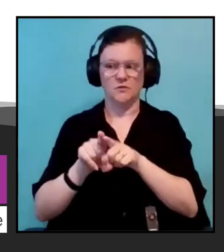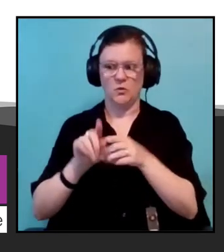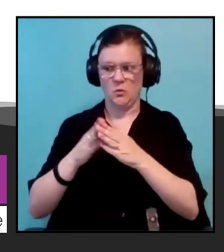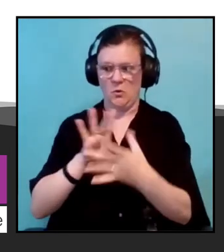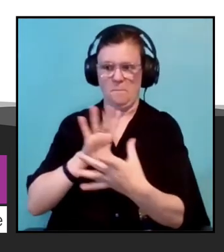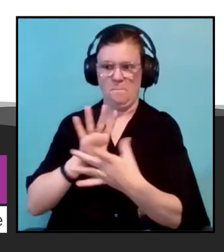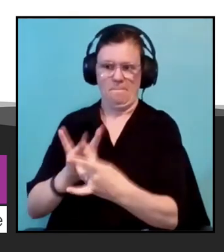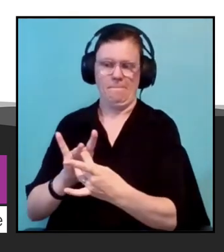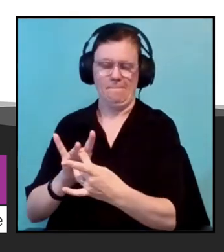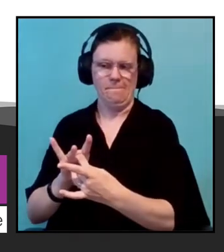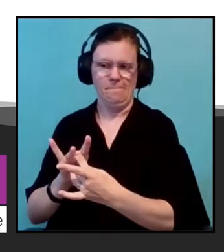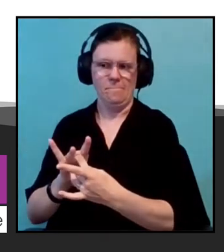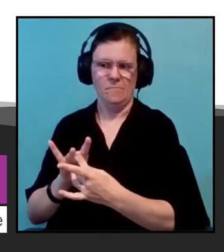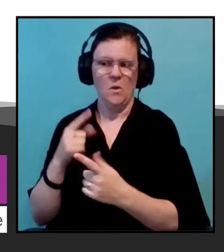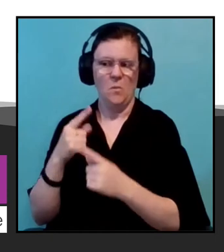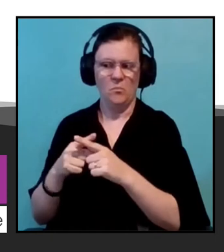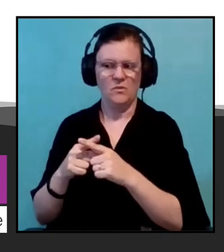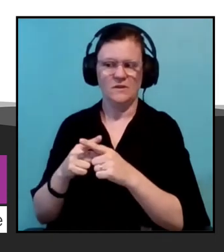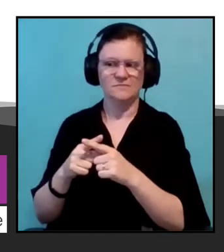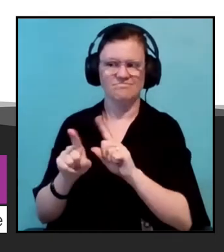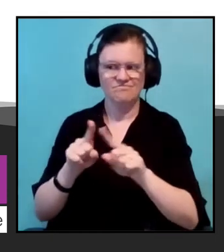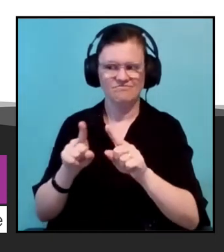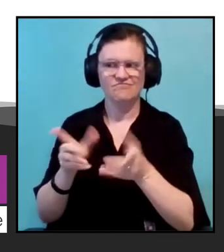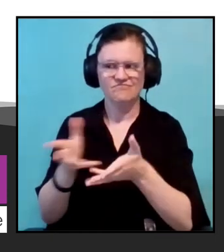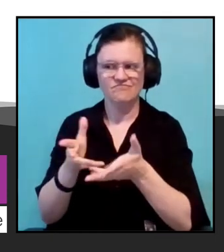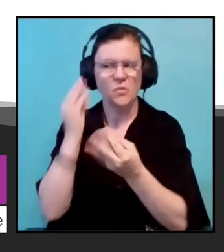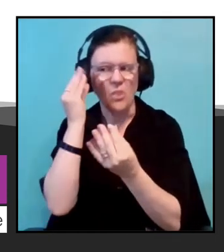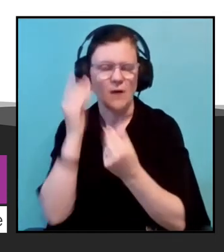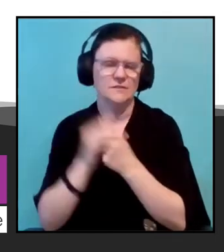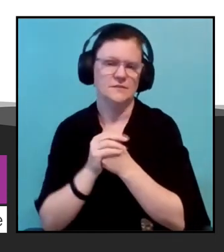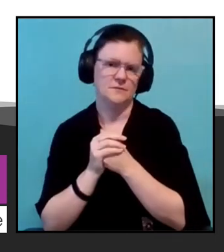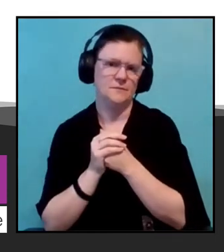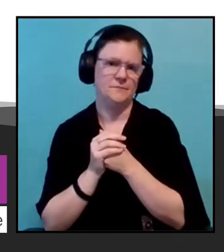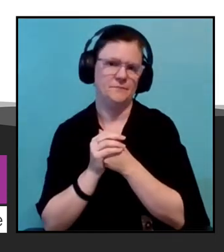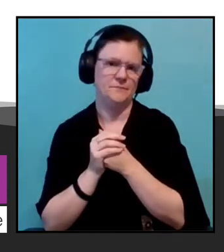the most while generating the kinds of thoughts we wanted.